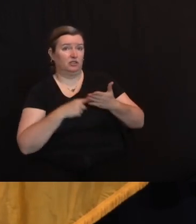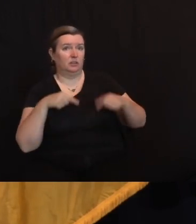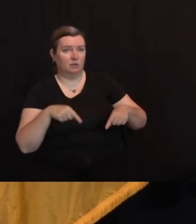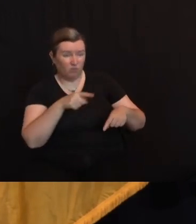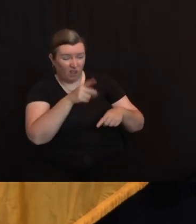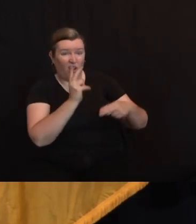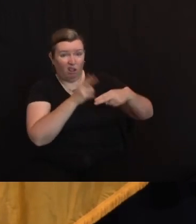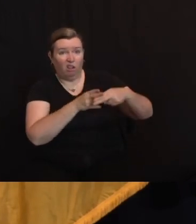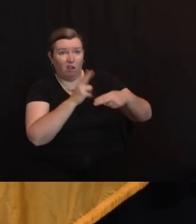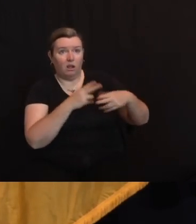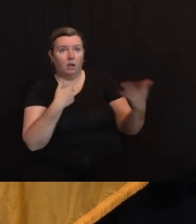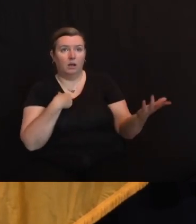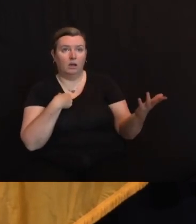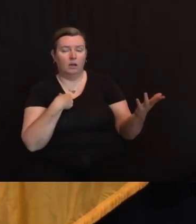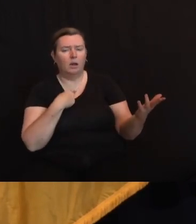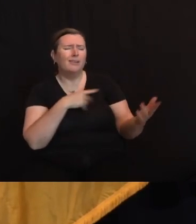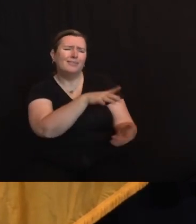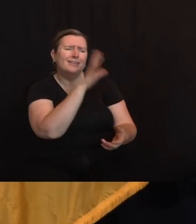assume that it'll be signed